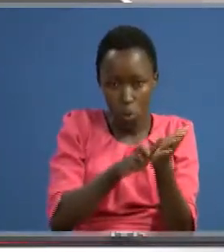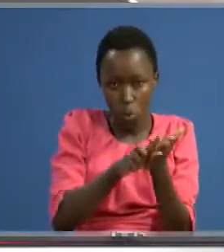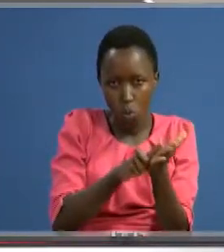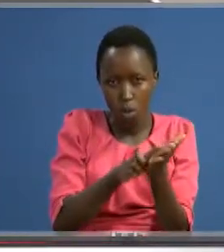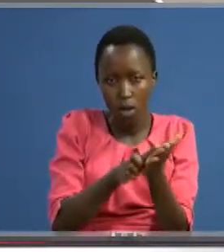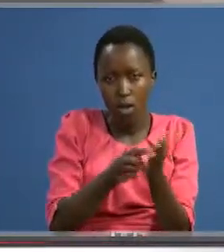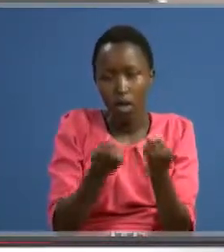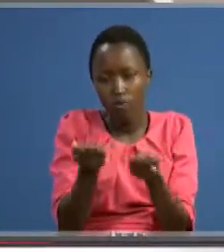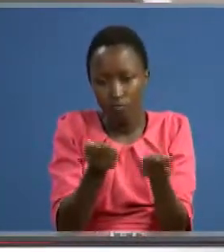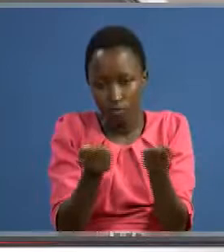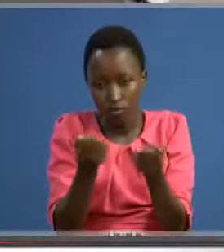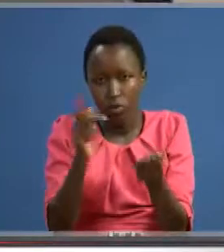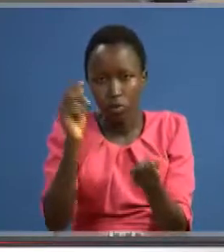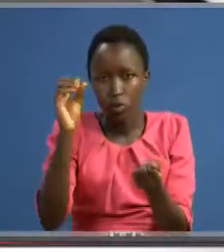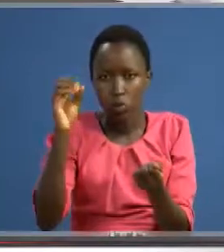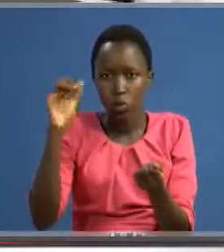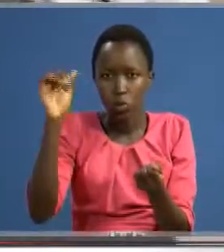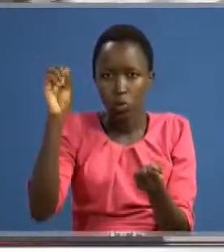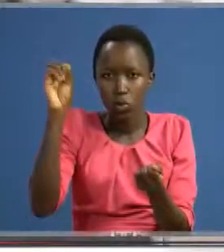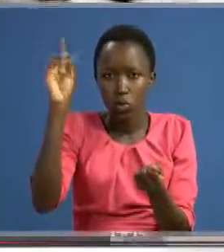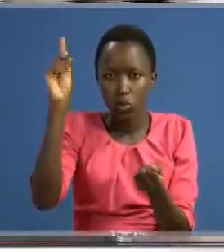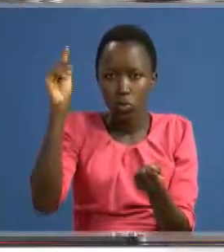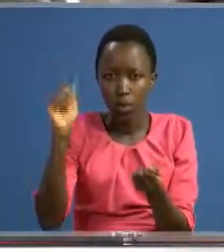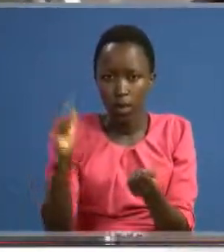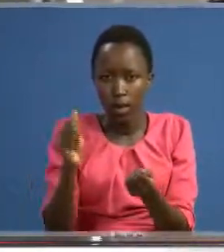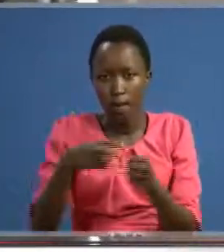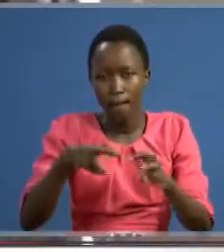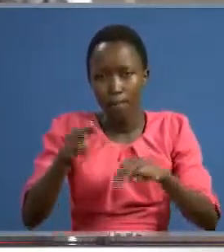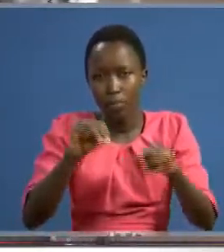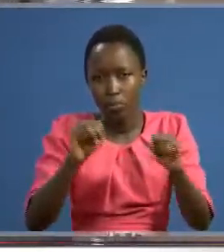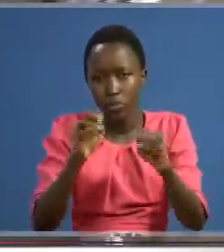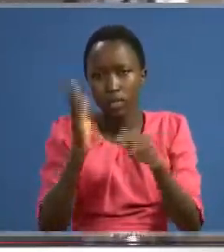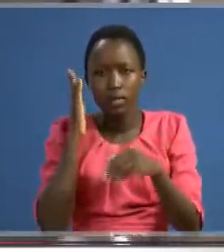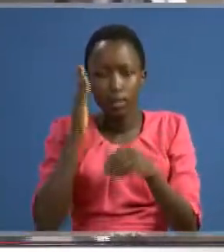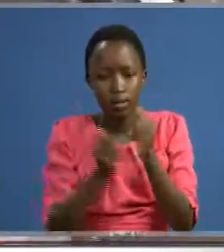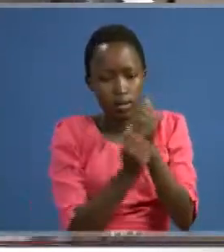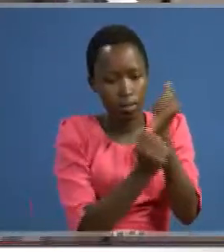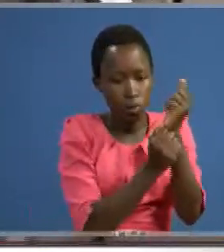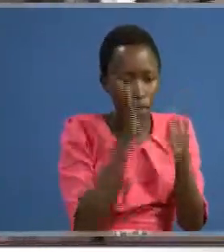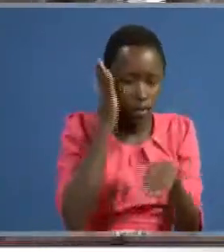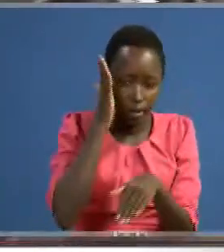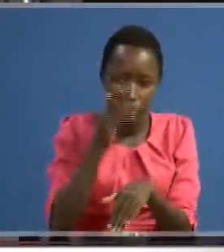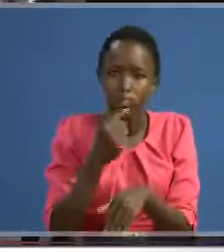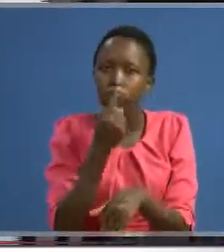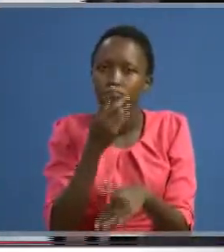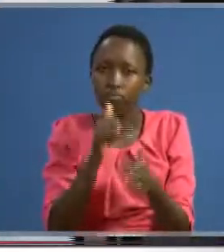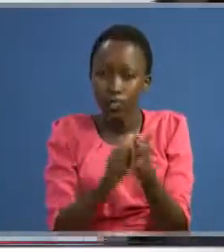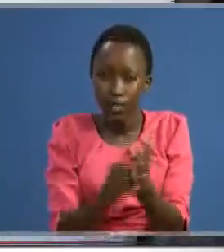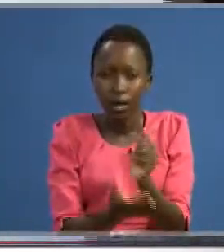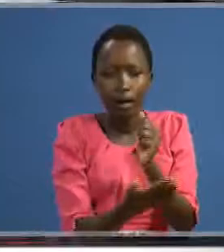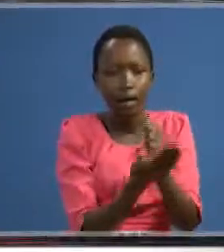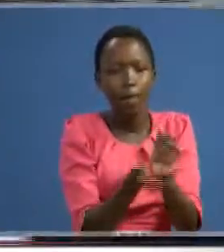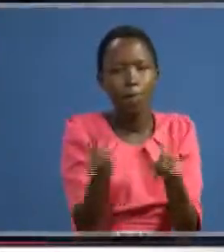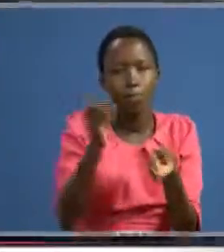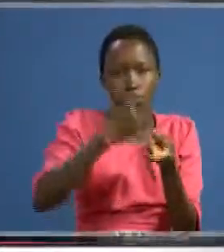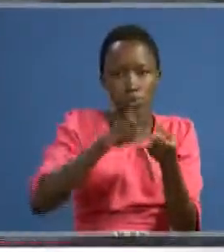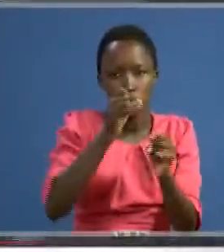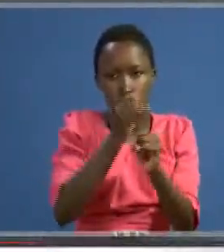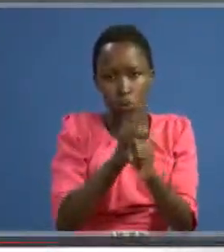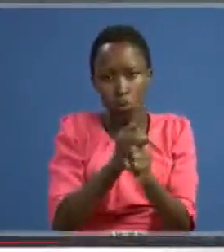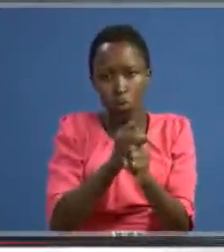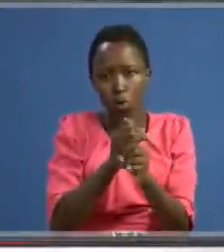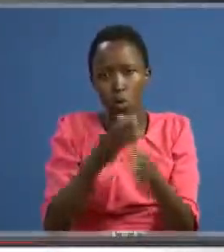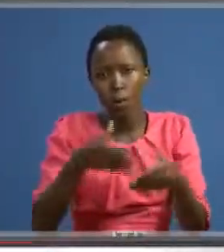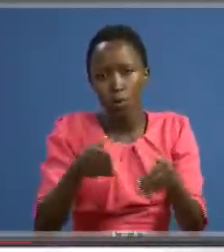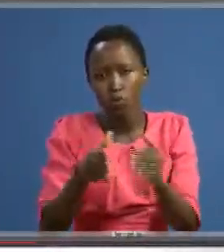assembled vehicles, Toyota Kenya Managing Director Arvinder has come out to support the directive, saying it will help increase job opportunities